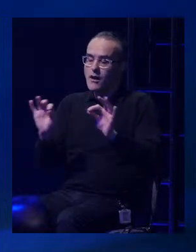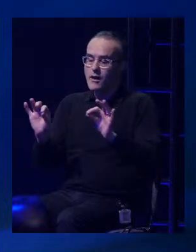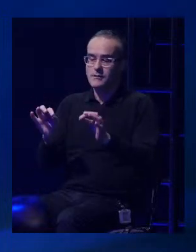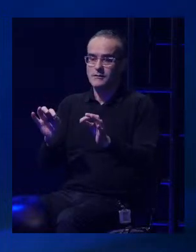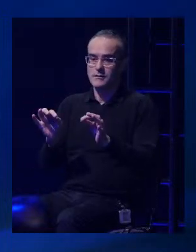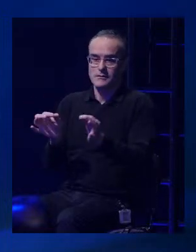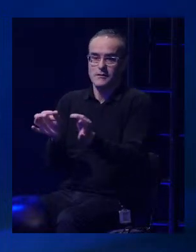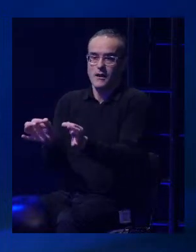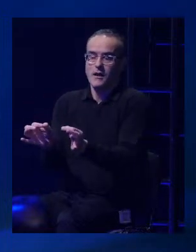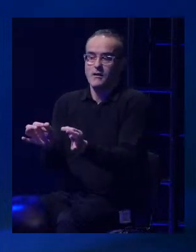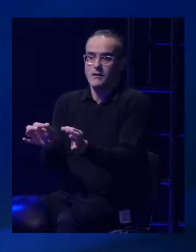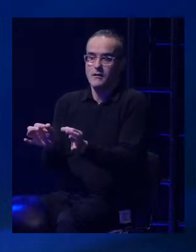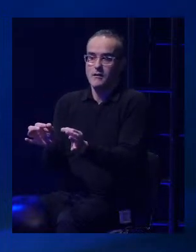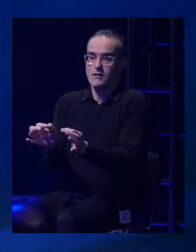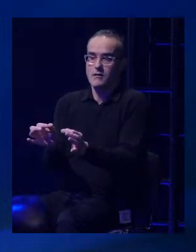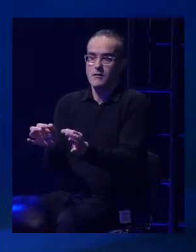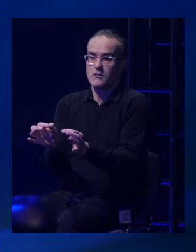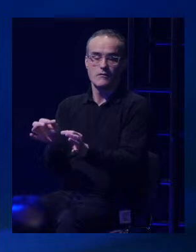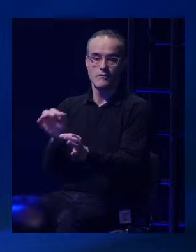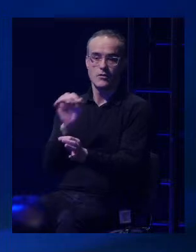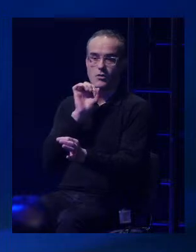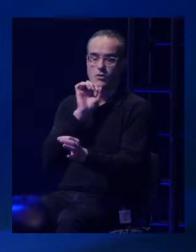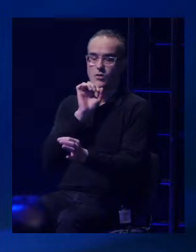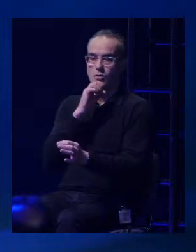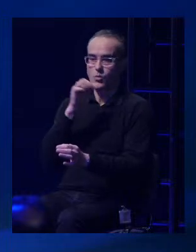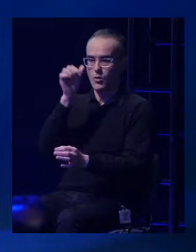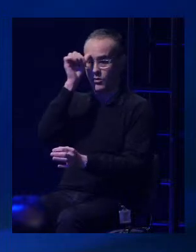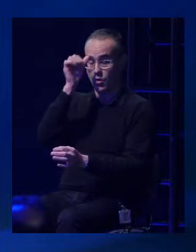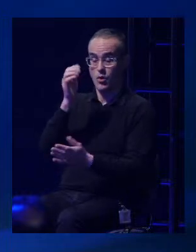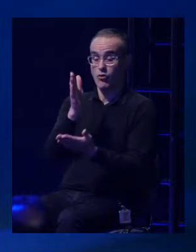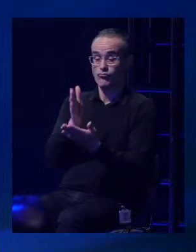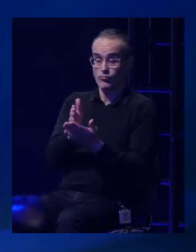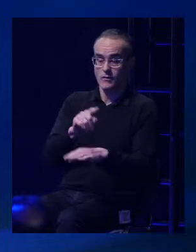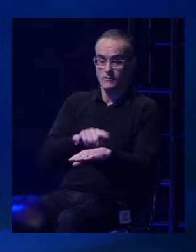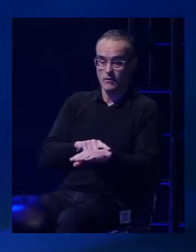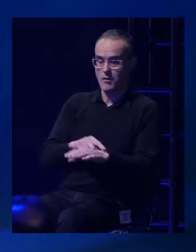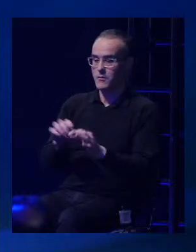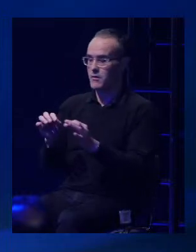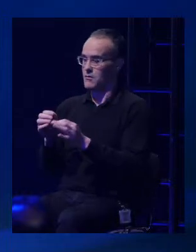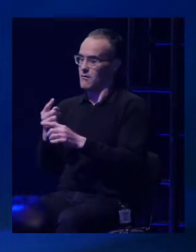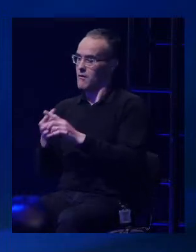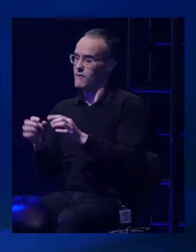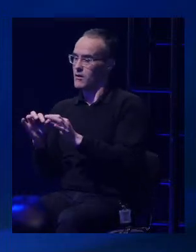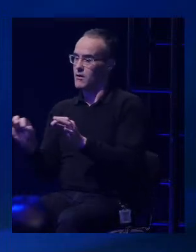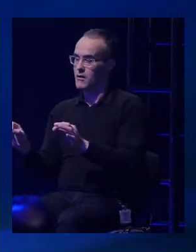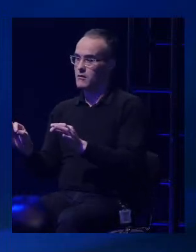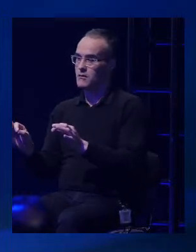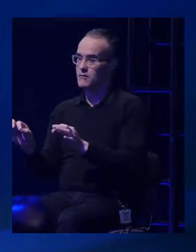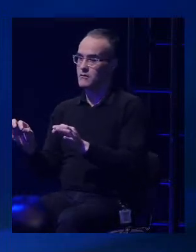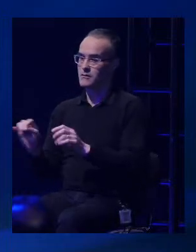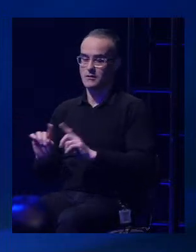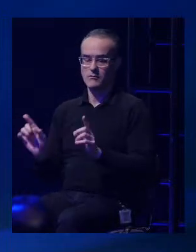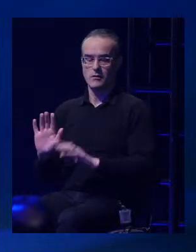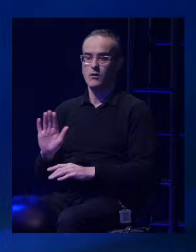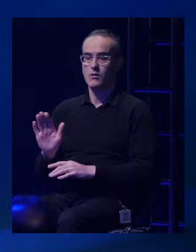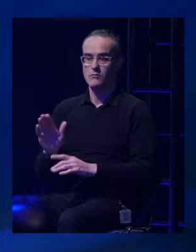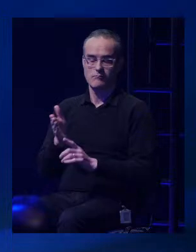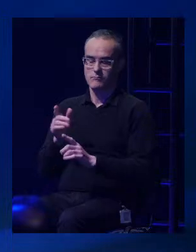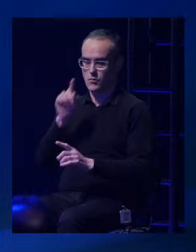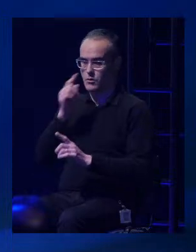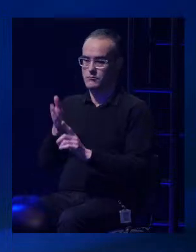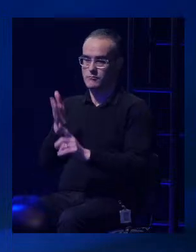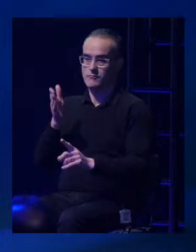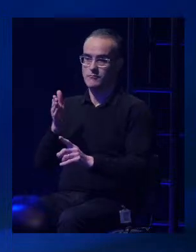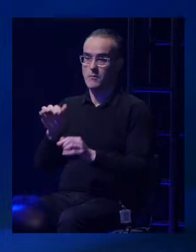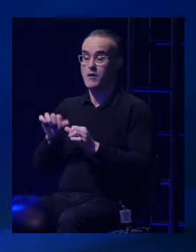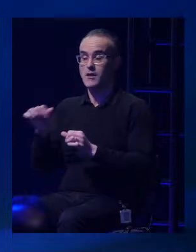really be able to experience any difference between real time and this half a line. So if you're working in live production, that's even more important. So you're